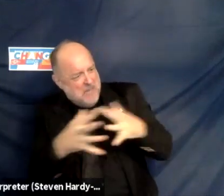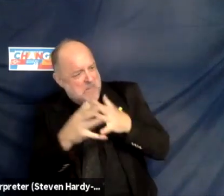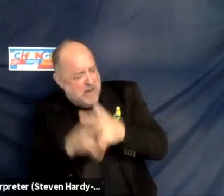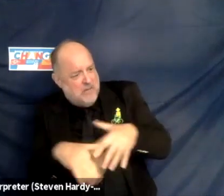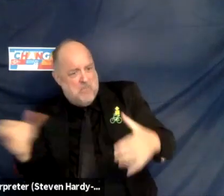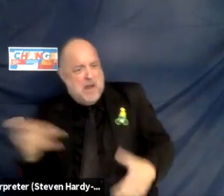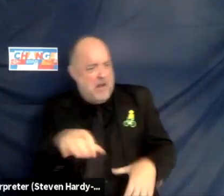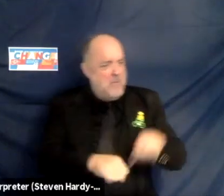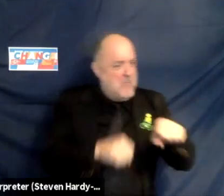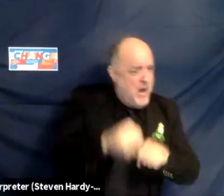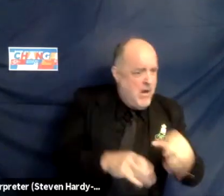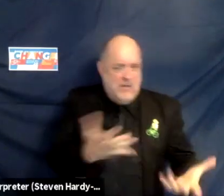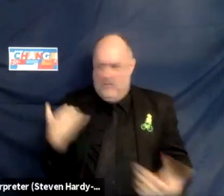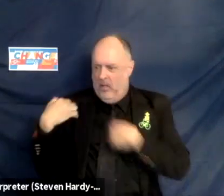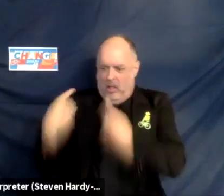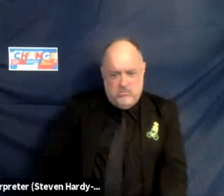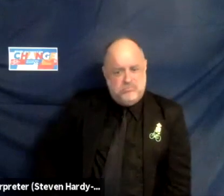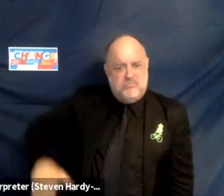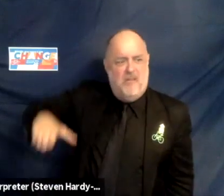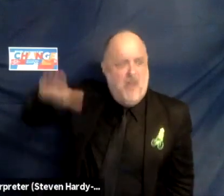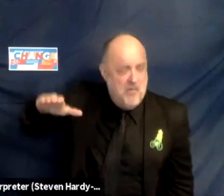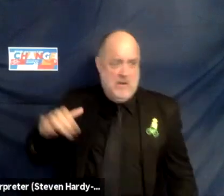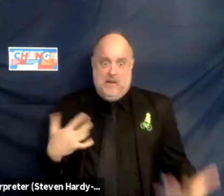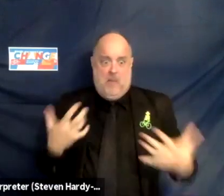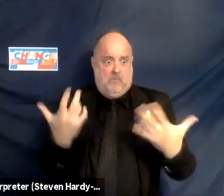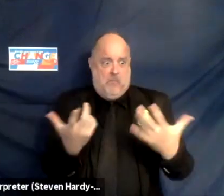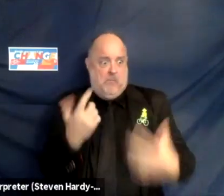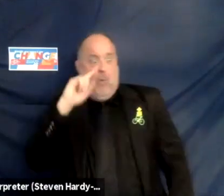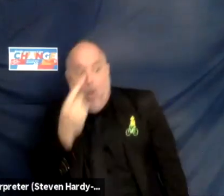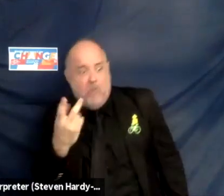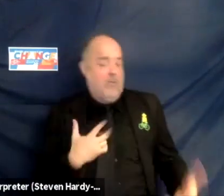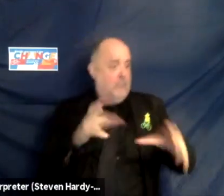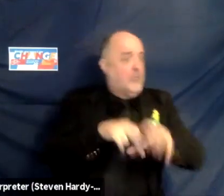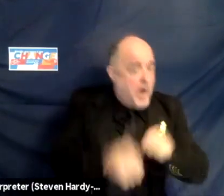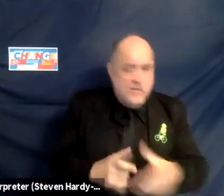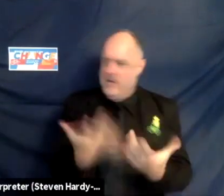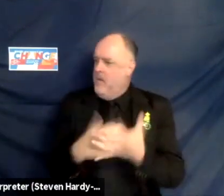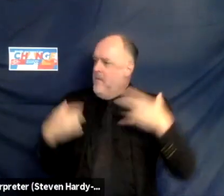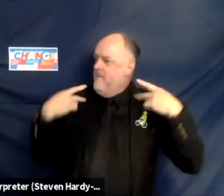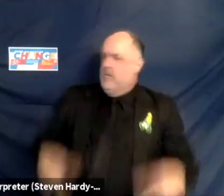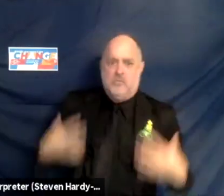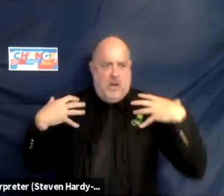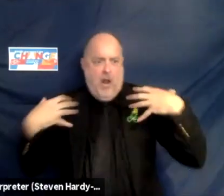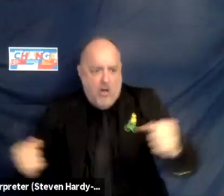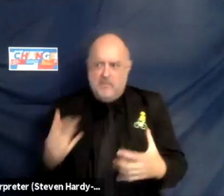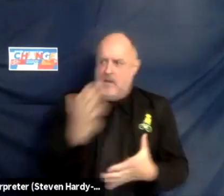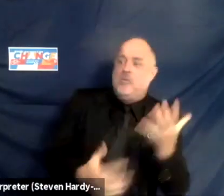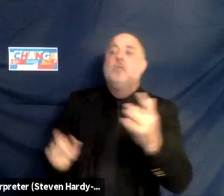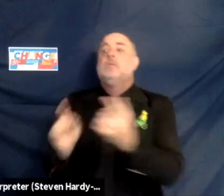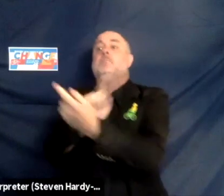to escape boredom, some to stay fit, some to have a physically safe and socially distanced way to engage with others, or to get